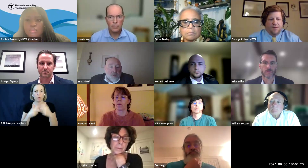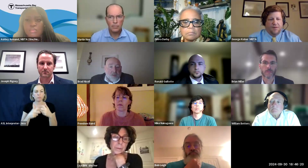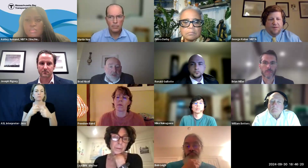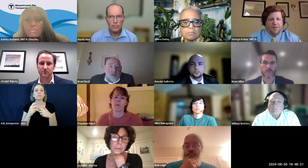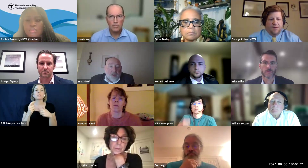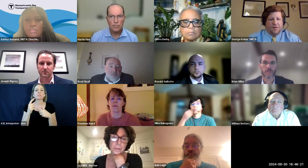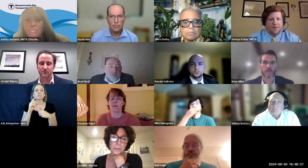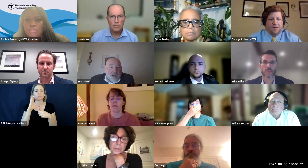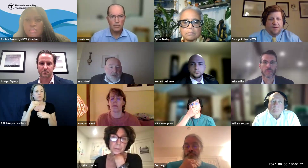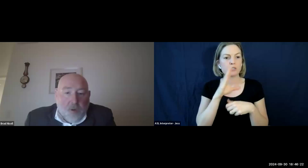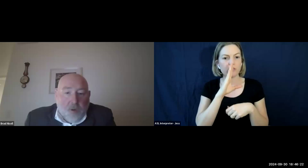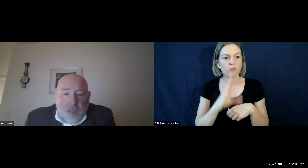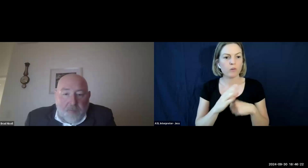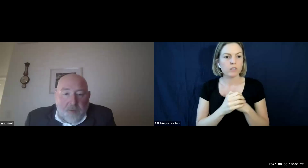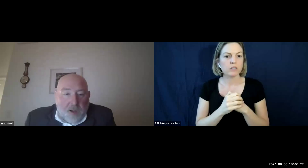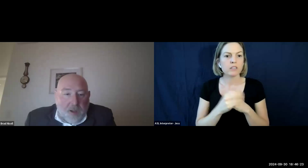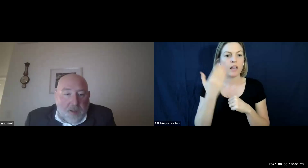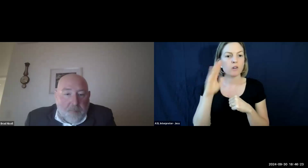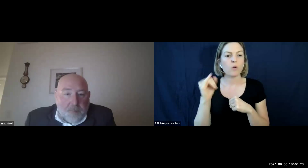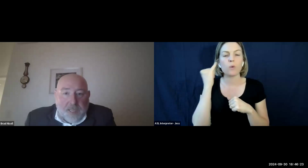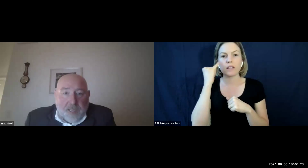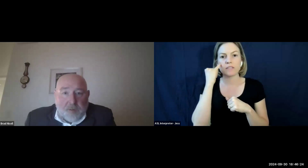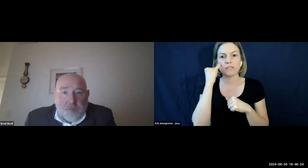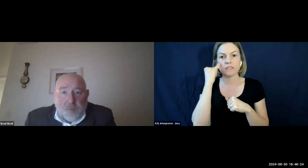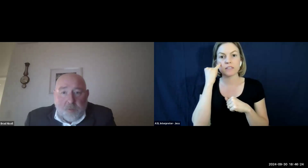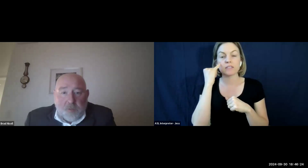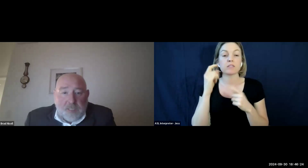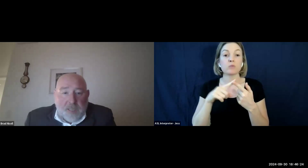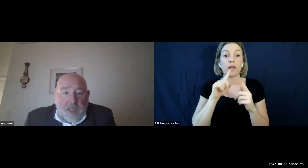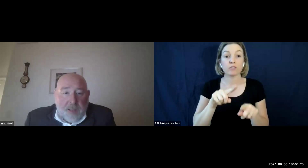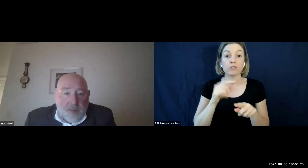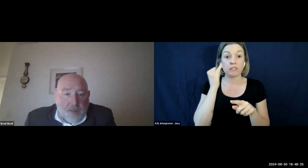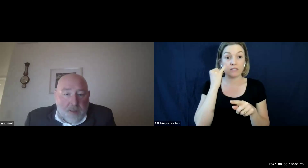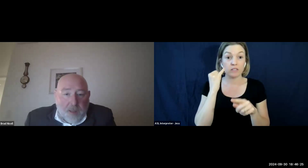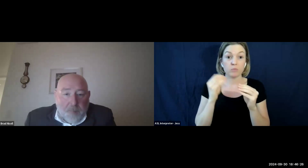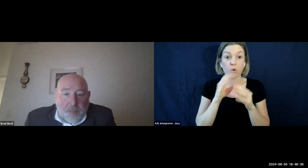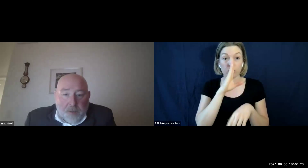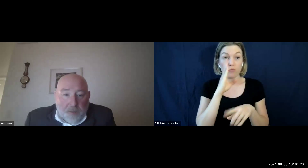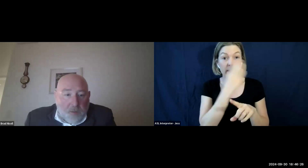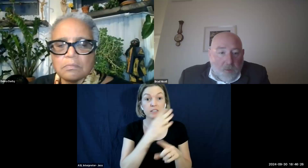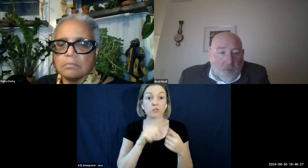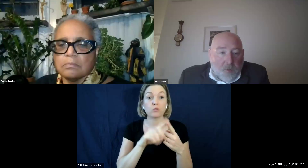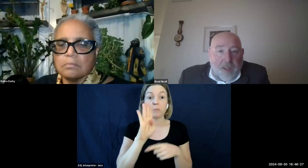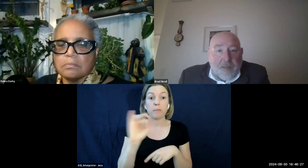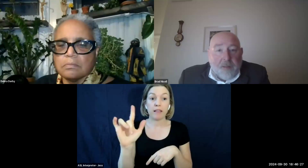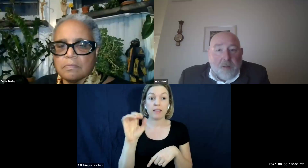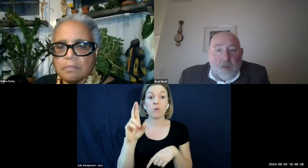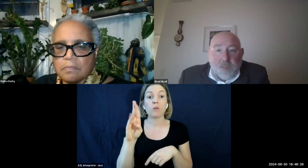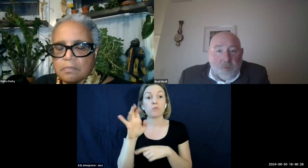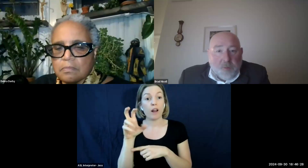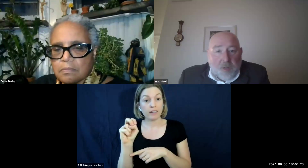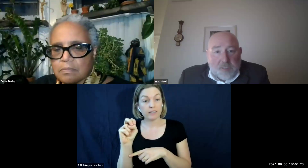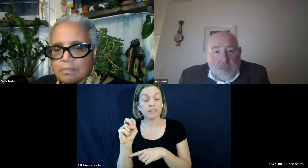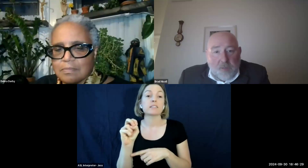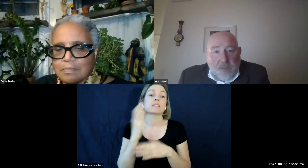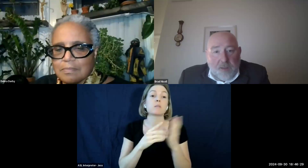straightforward. I don't know if, to answer if it was more directed at Bill or Brian, on some of